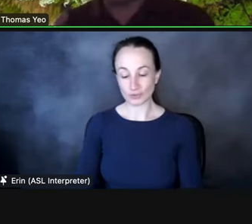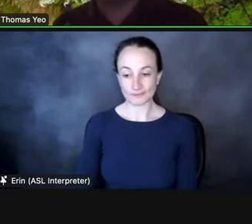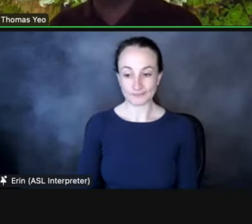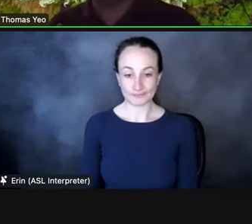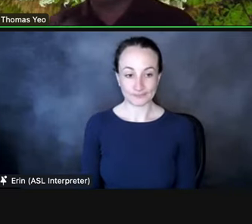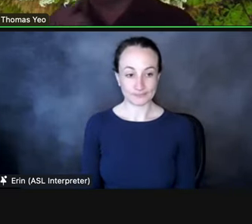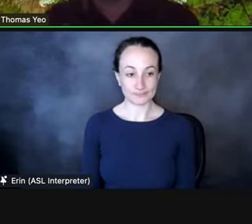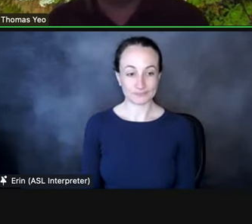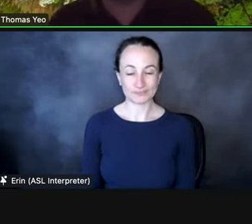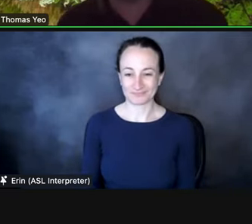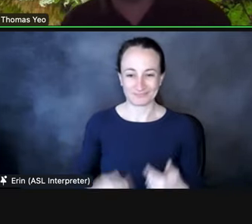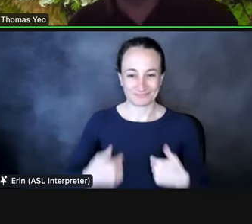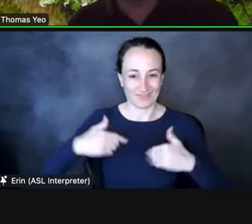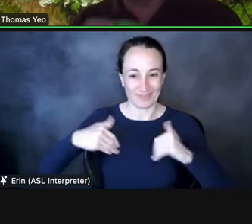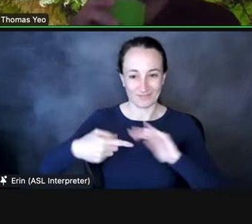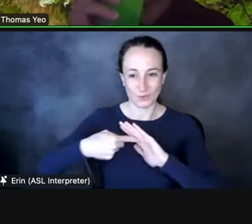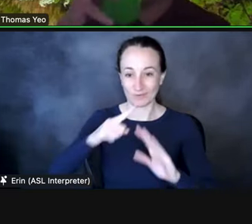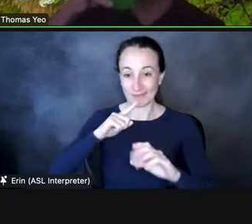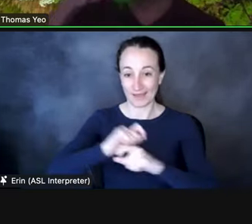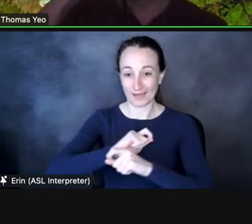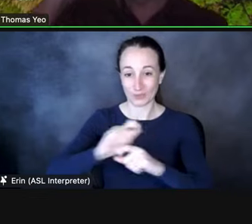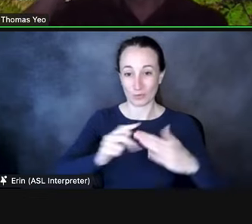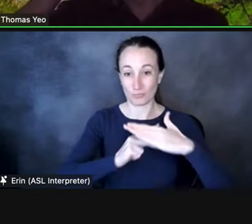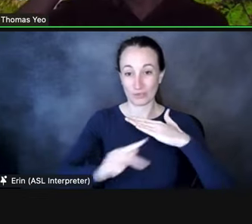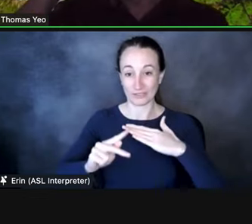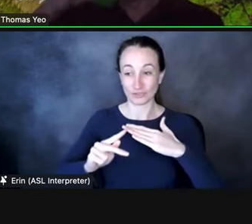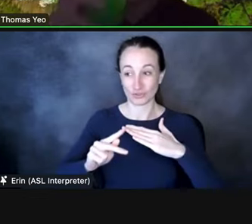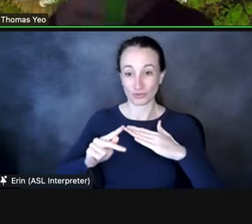I have not shown you the actual prediction performance so far.